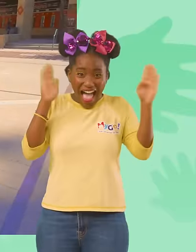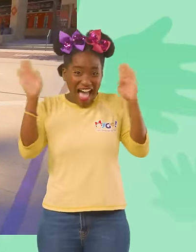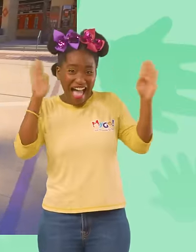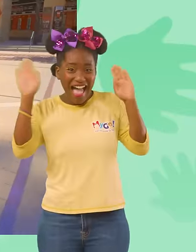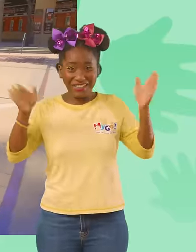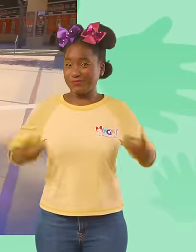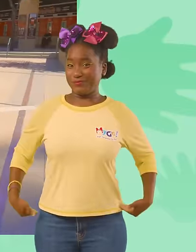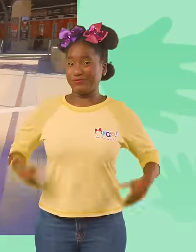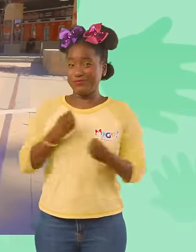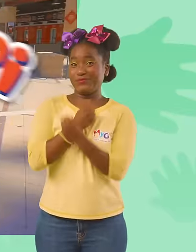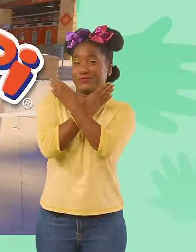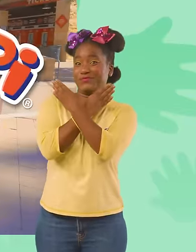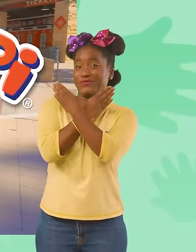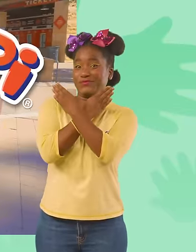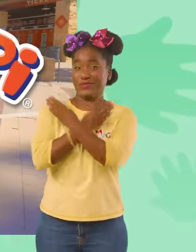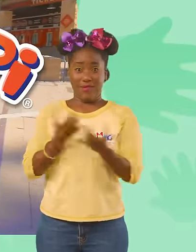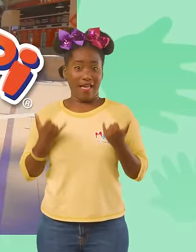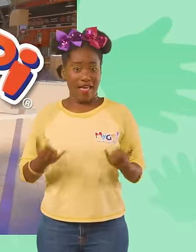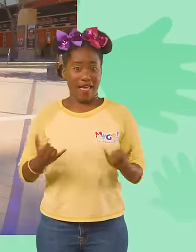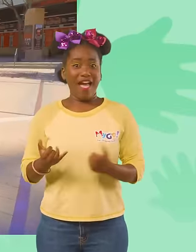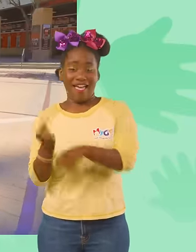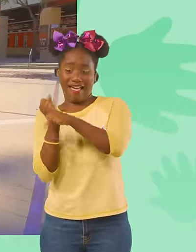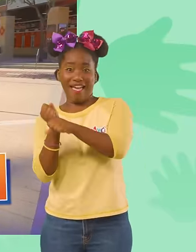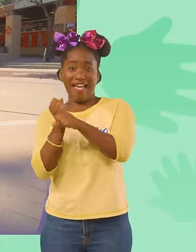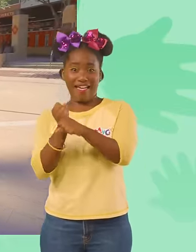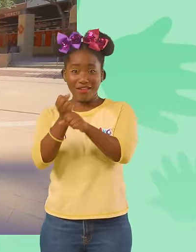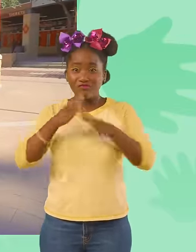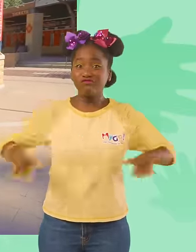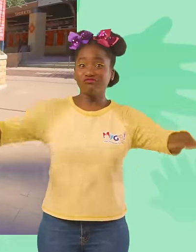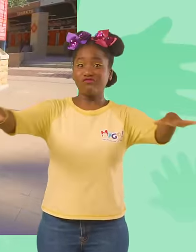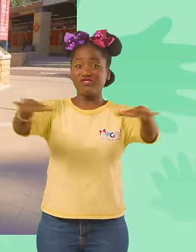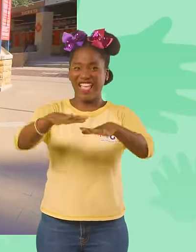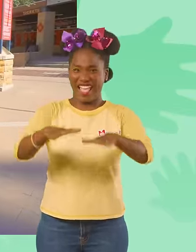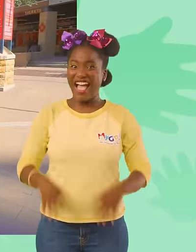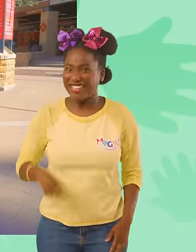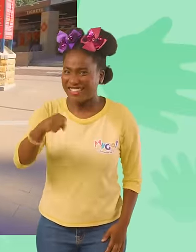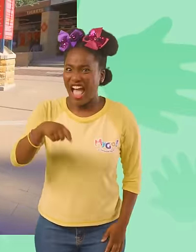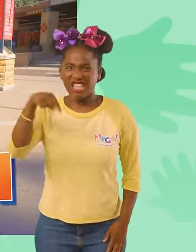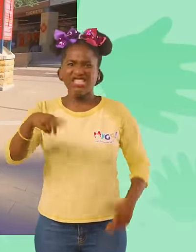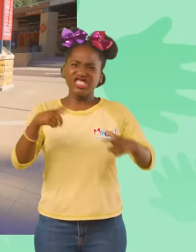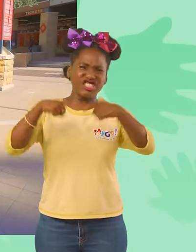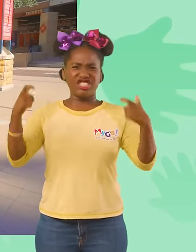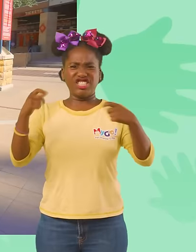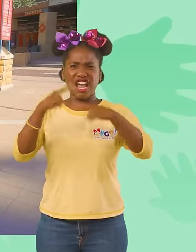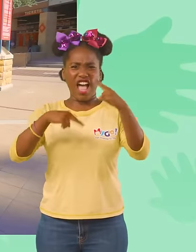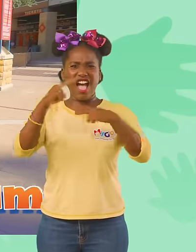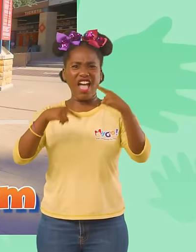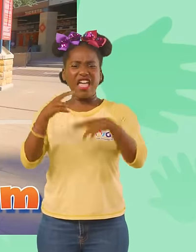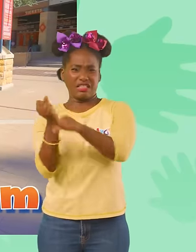Oh, hey! It's me, Blippi! And today, I'm at Chase Field. Yeah, this giant building,